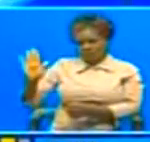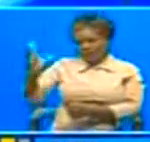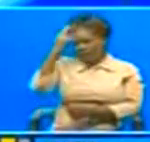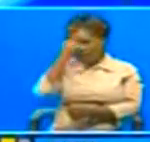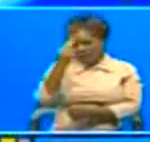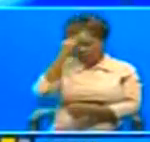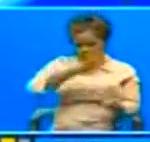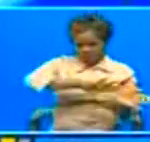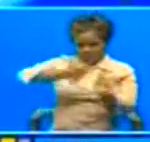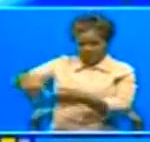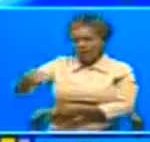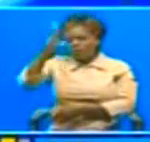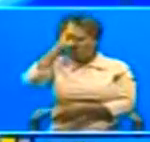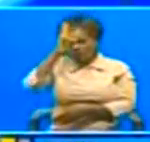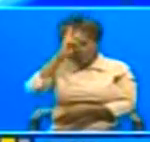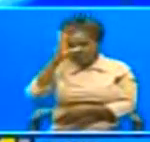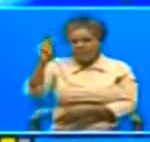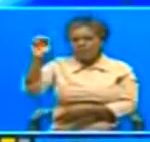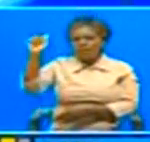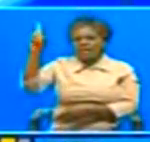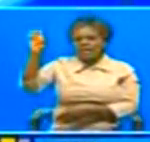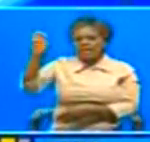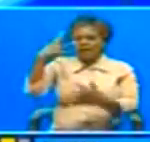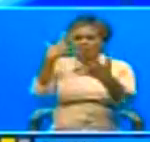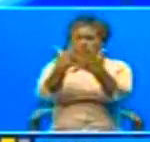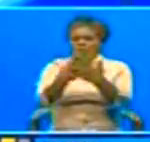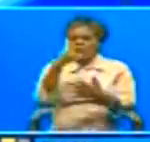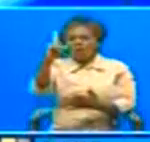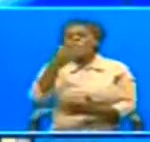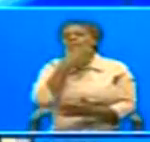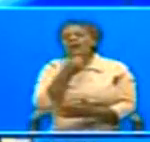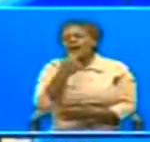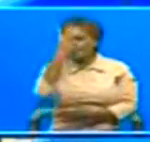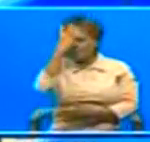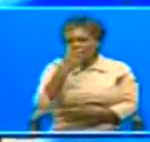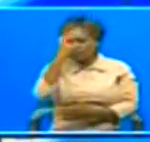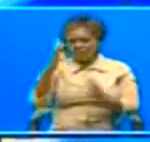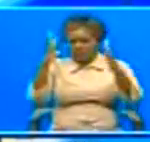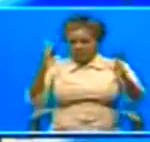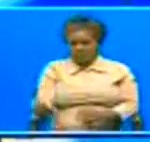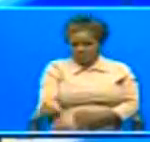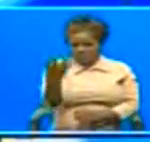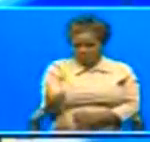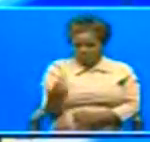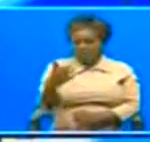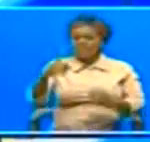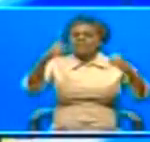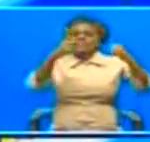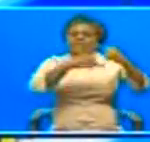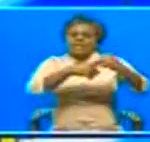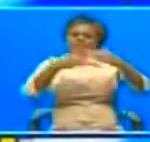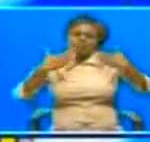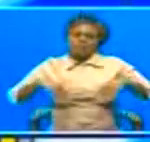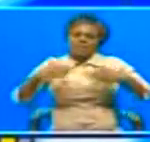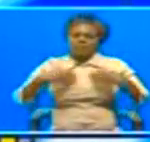of Narok. Now, police in Mandera County have arrested a man they say is a key suspect in the deadly attacks in Mandera County that left at least 64 people